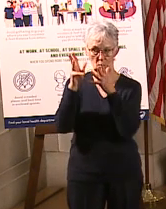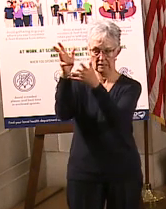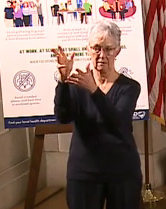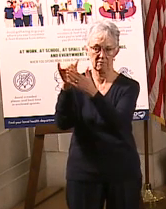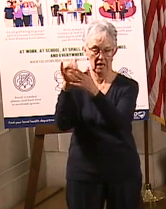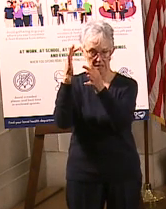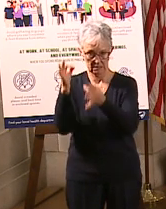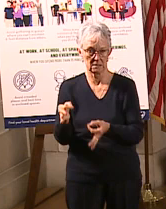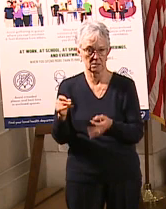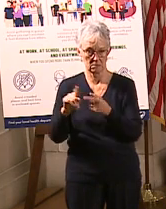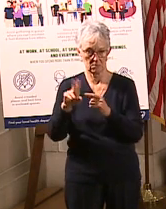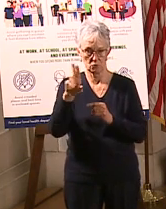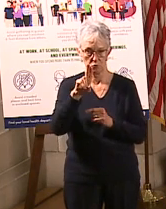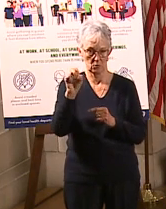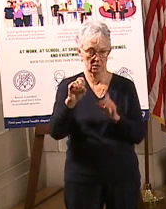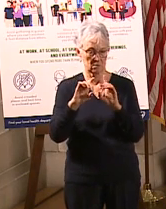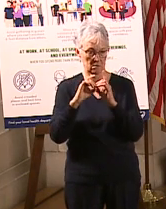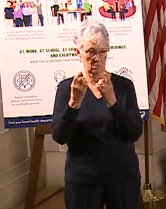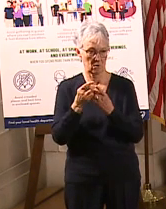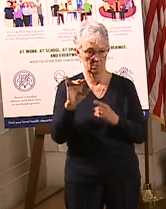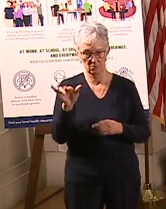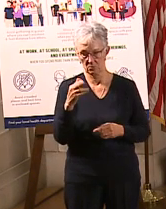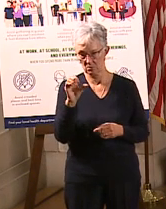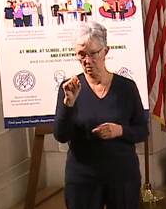U.S. Department of Justice.